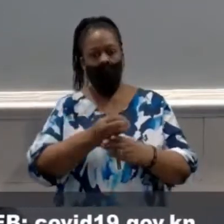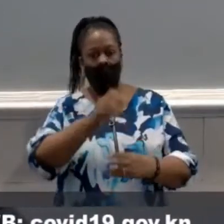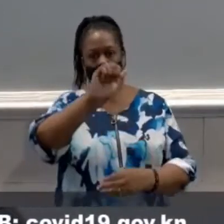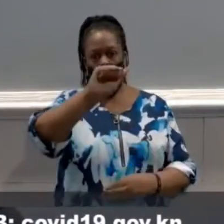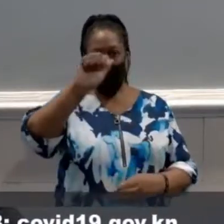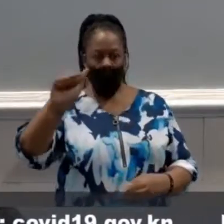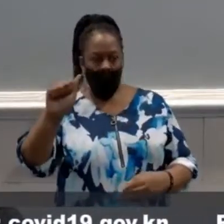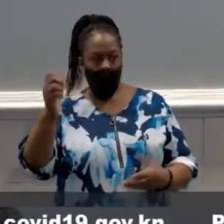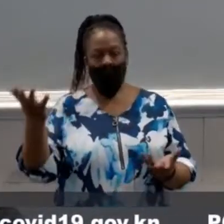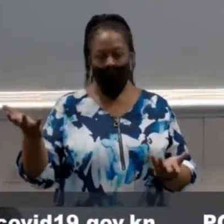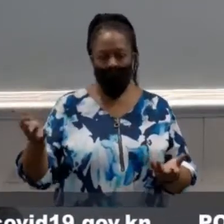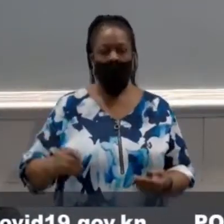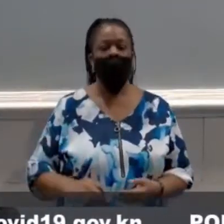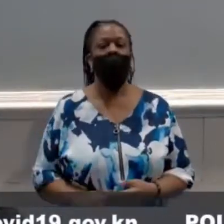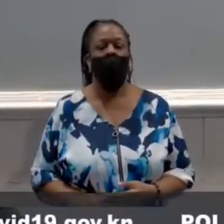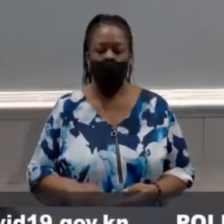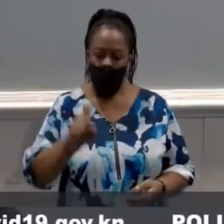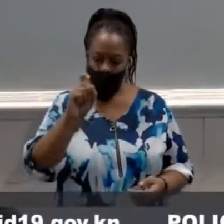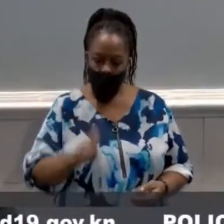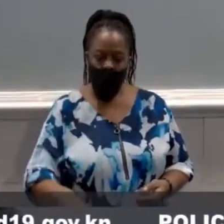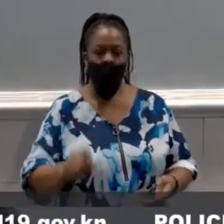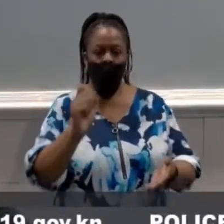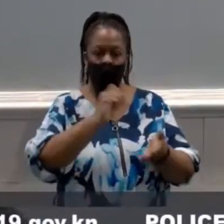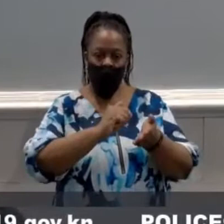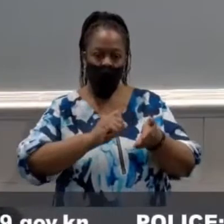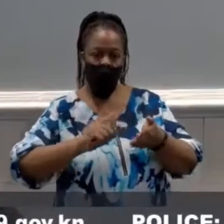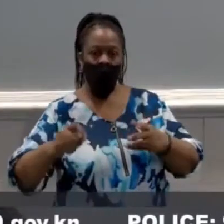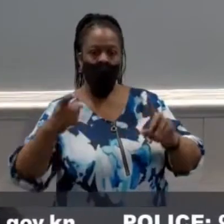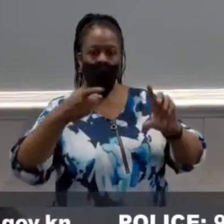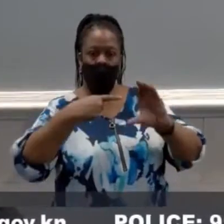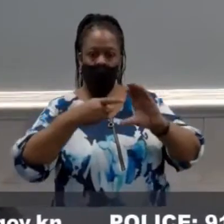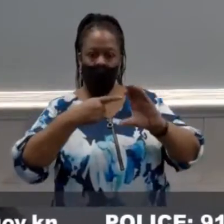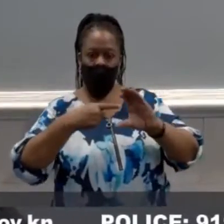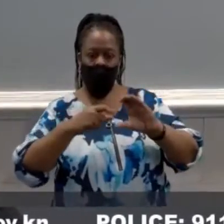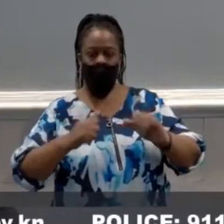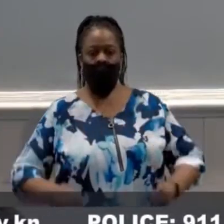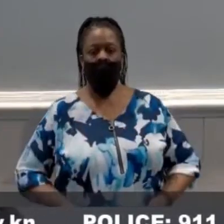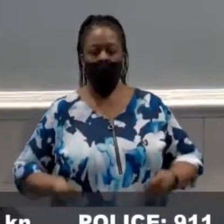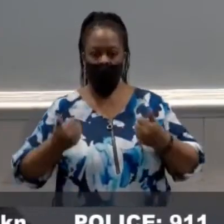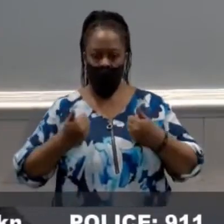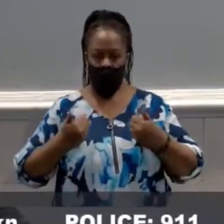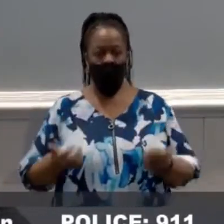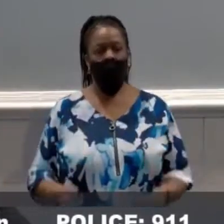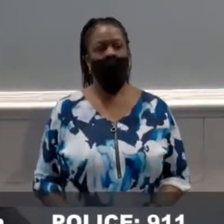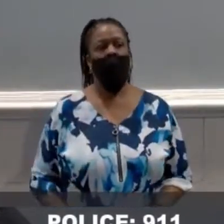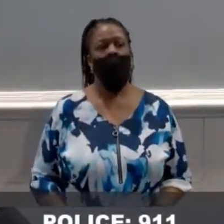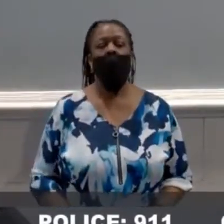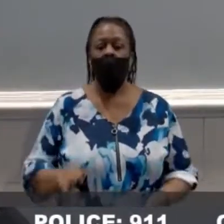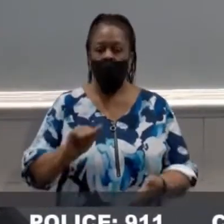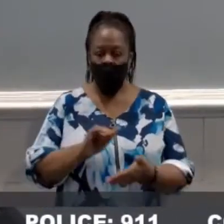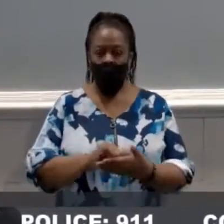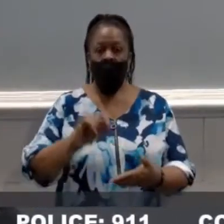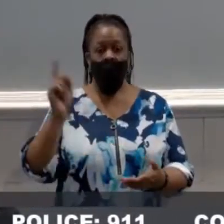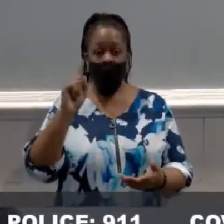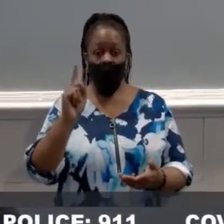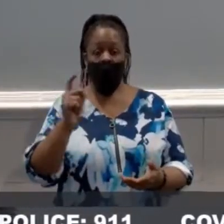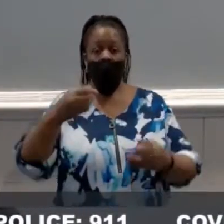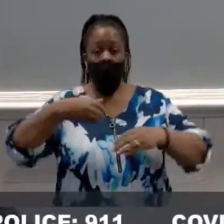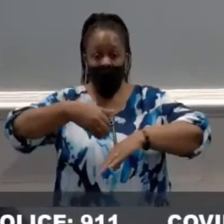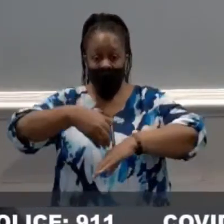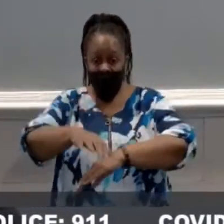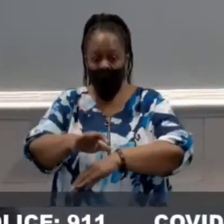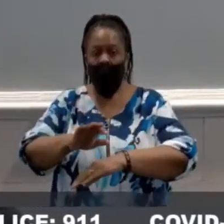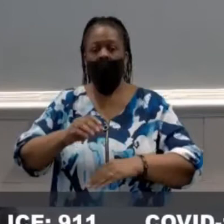an email address because the email address would be used to where we would send the confirmation email. Where